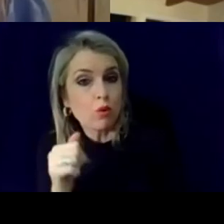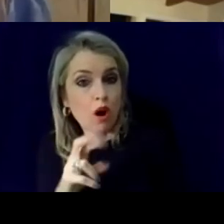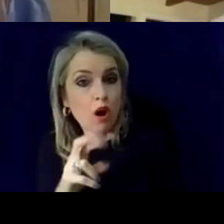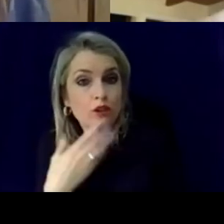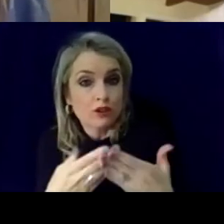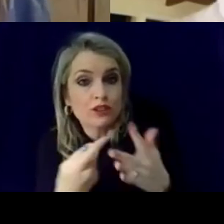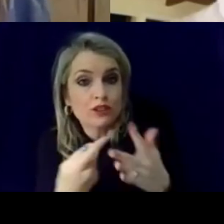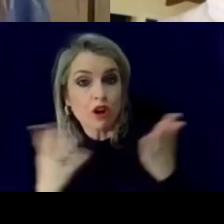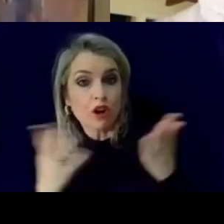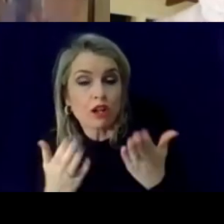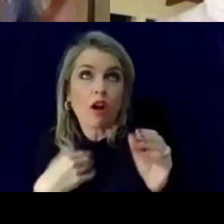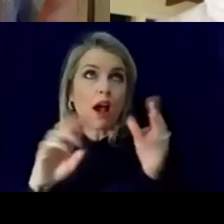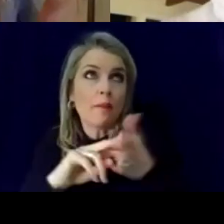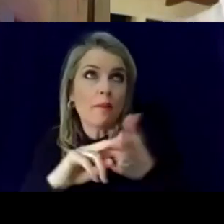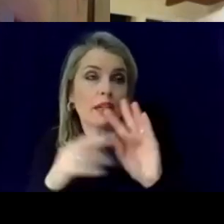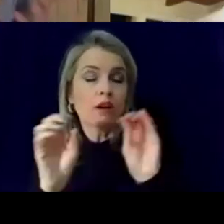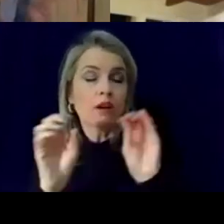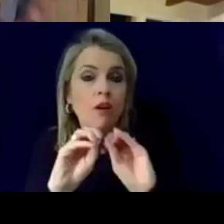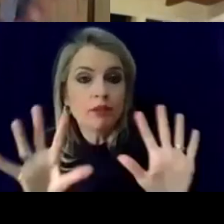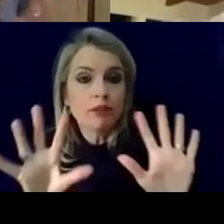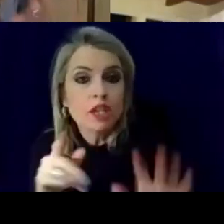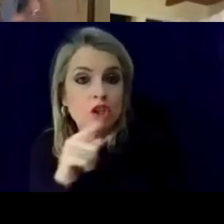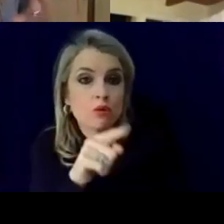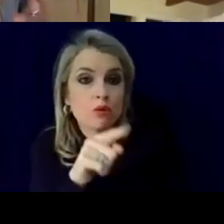to a good start here. I mean, obviously